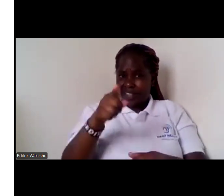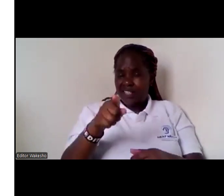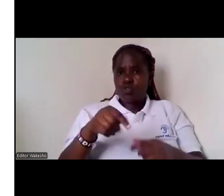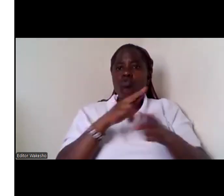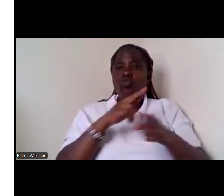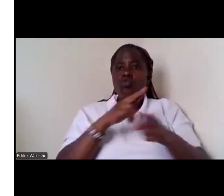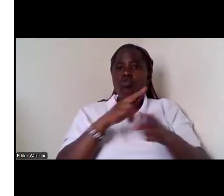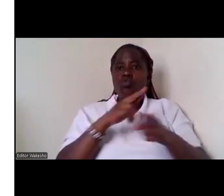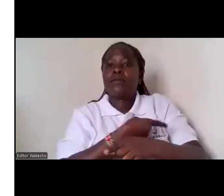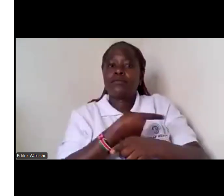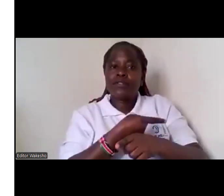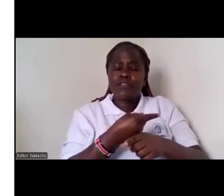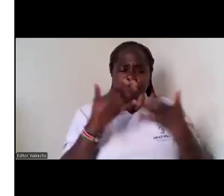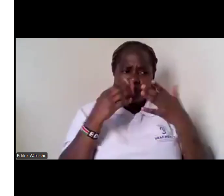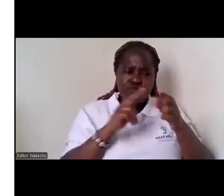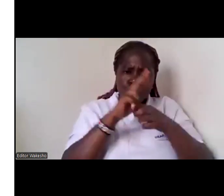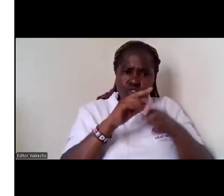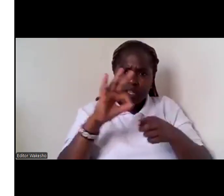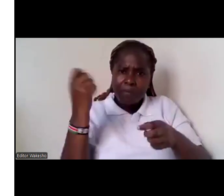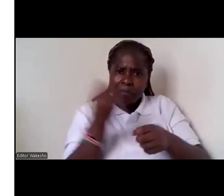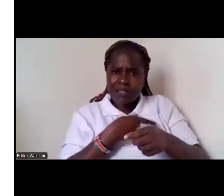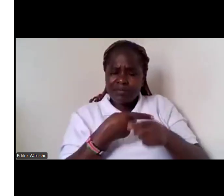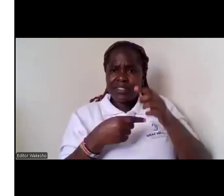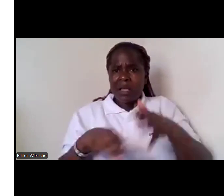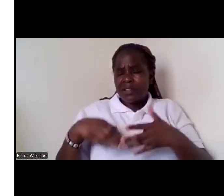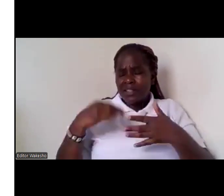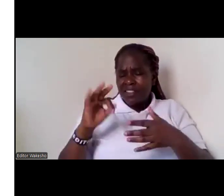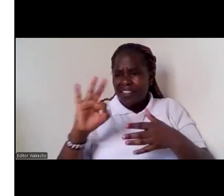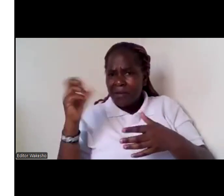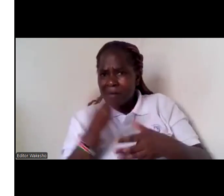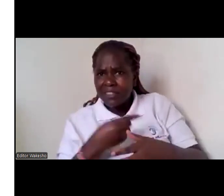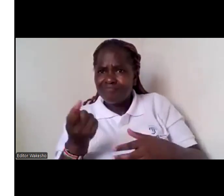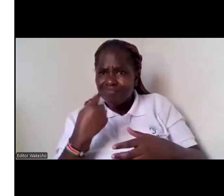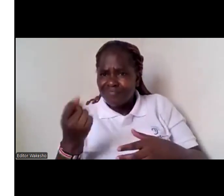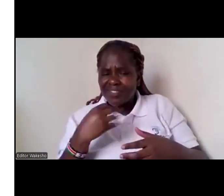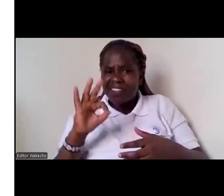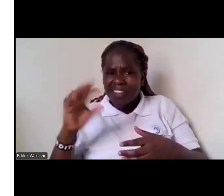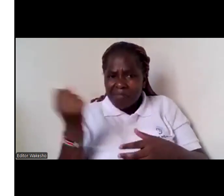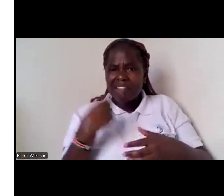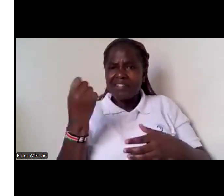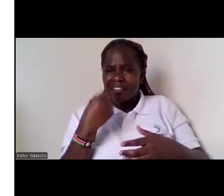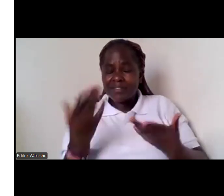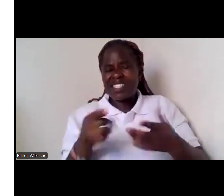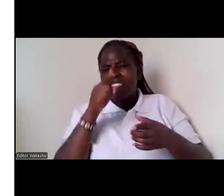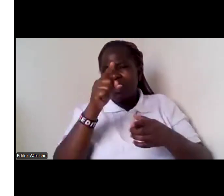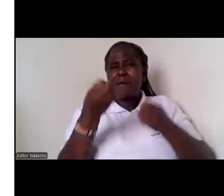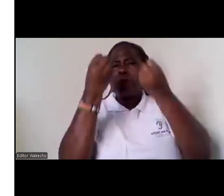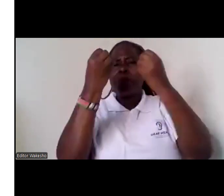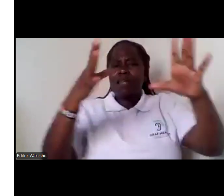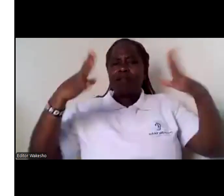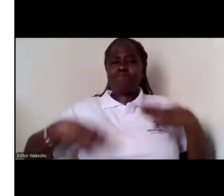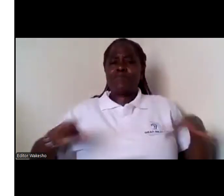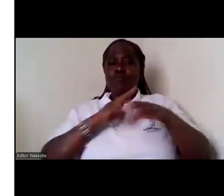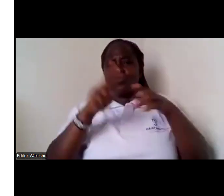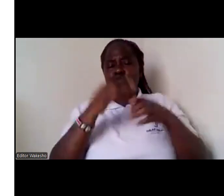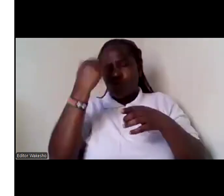DMPA. It's one of the most common contraceptive methods in Kenya. One, because it's very